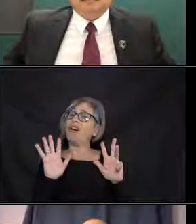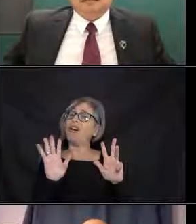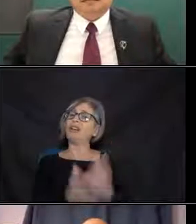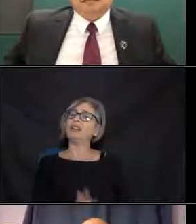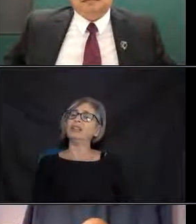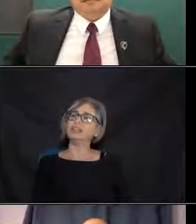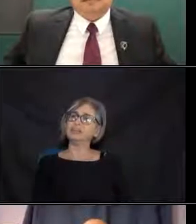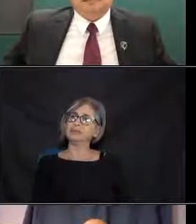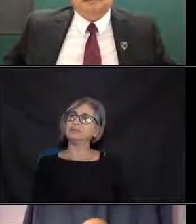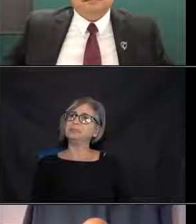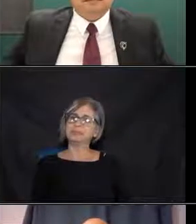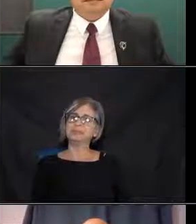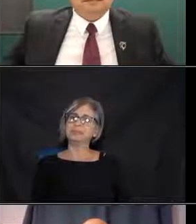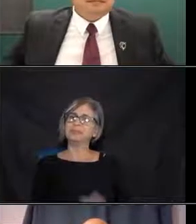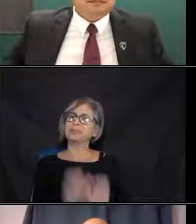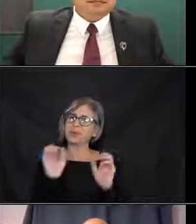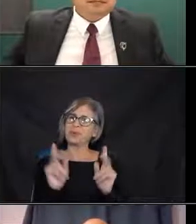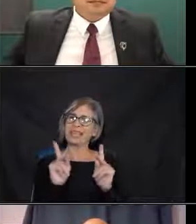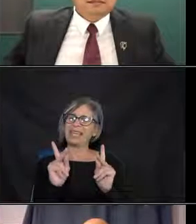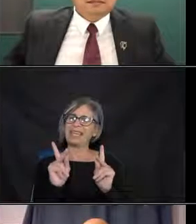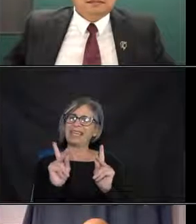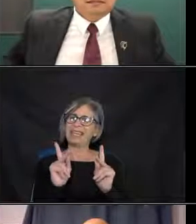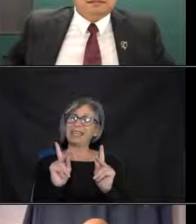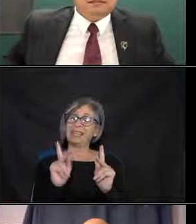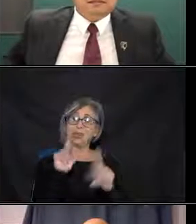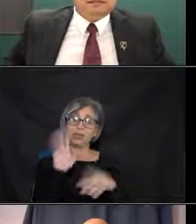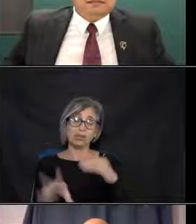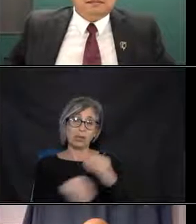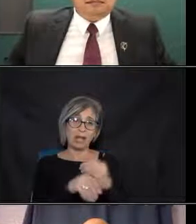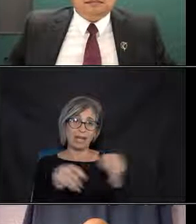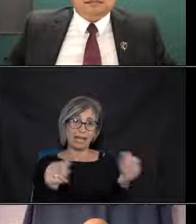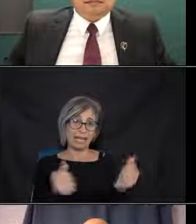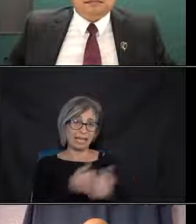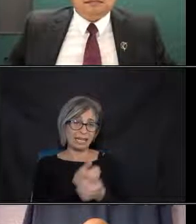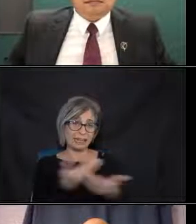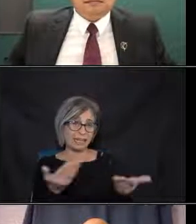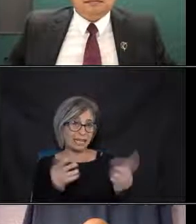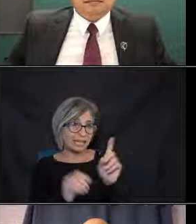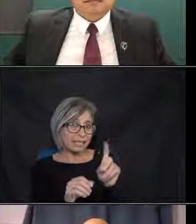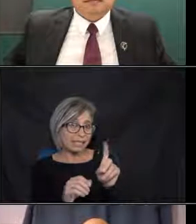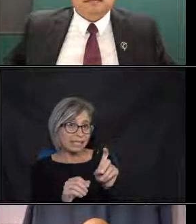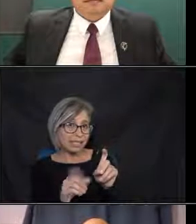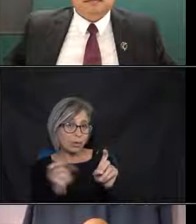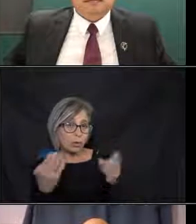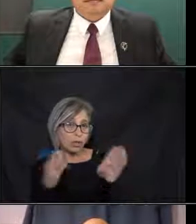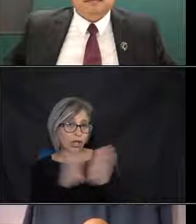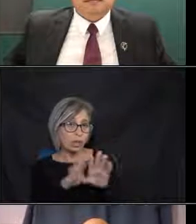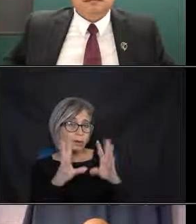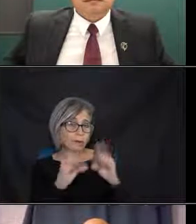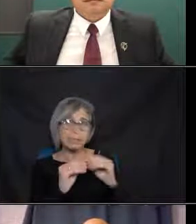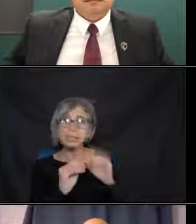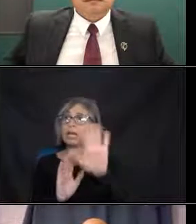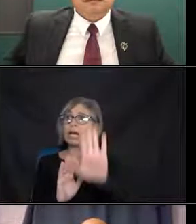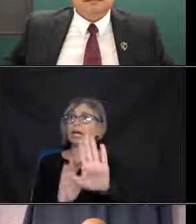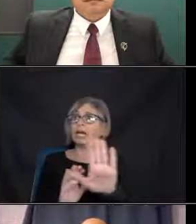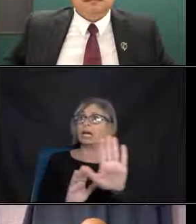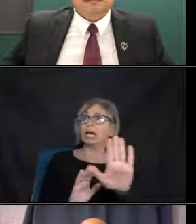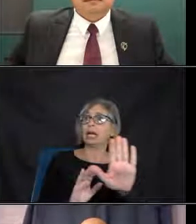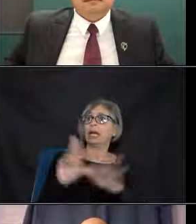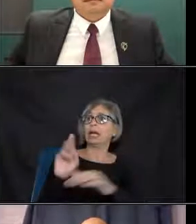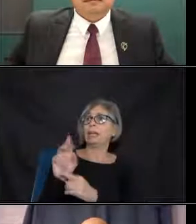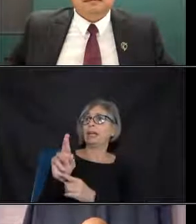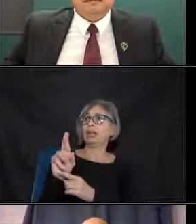All right. And so if there's nothing else, John, or yeah, would you like to close the meeting? Oh. Yes, hey, Mayor